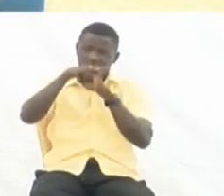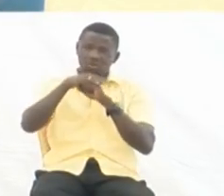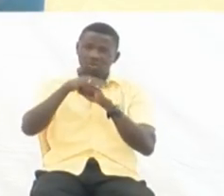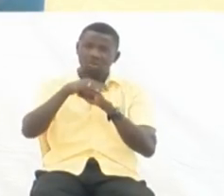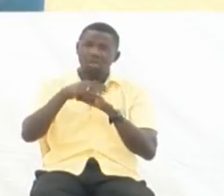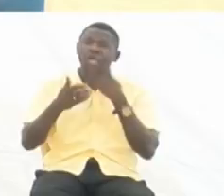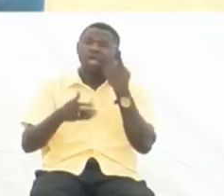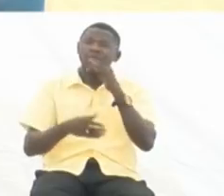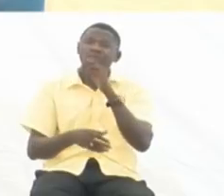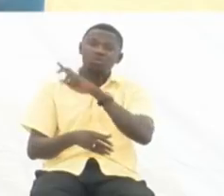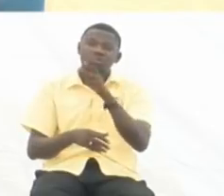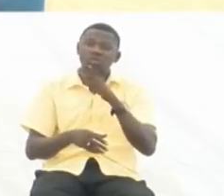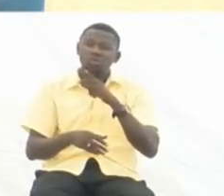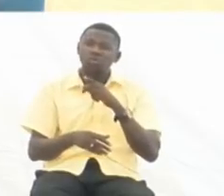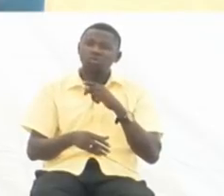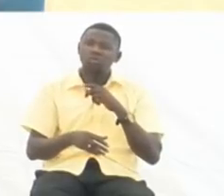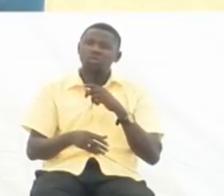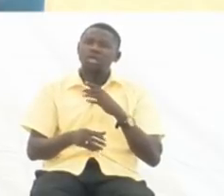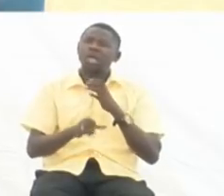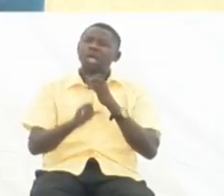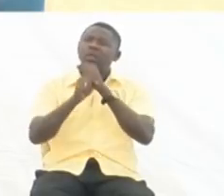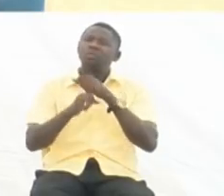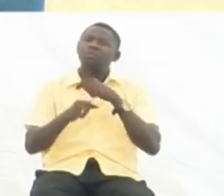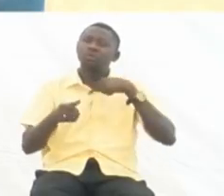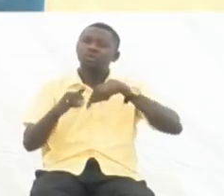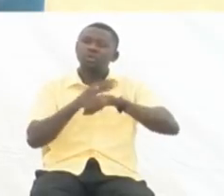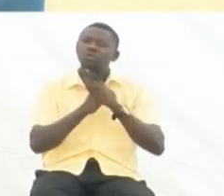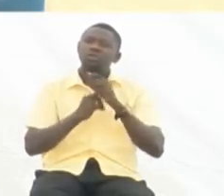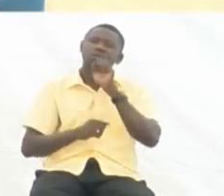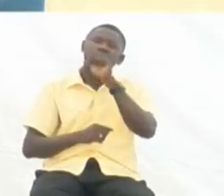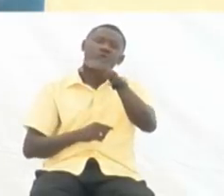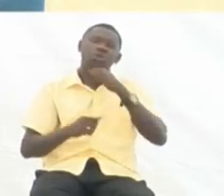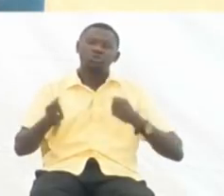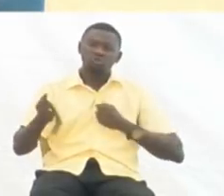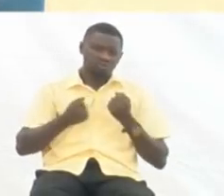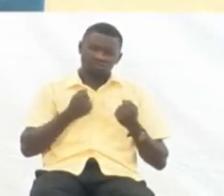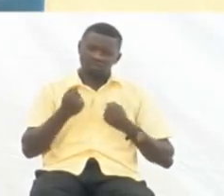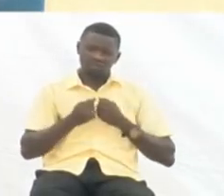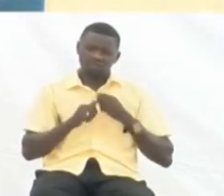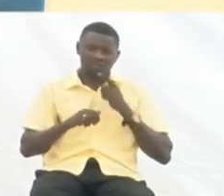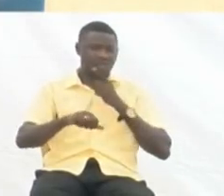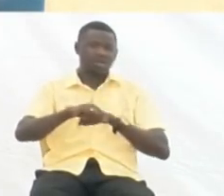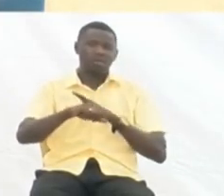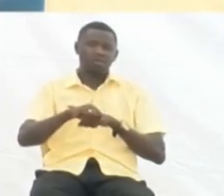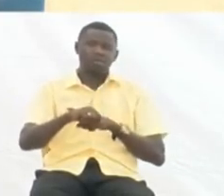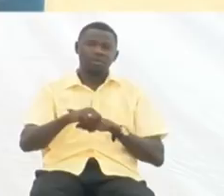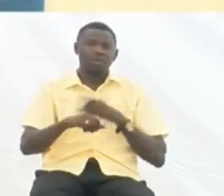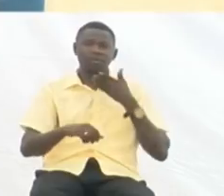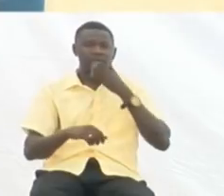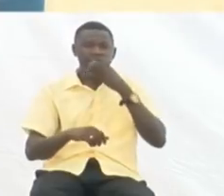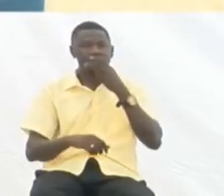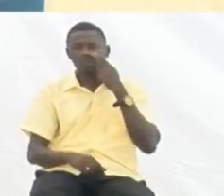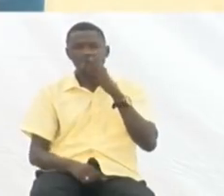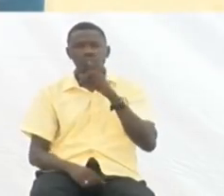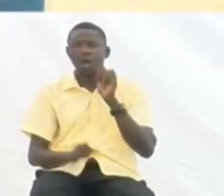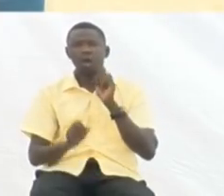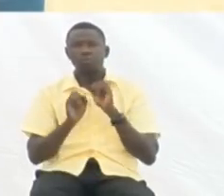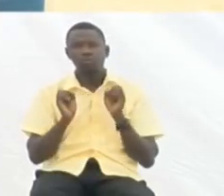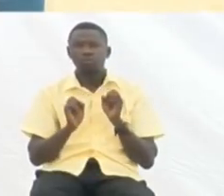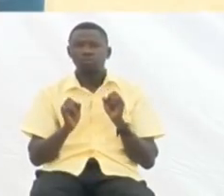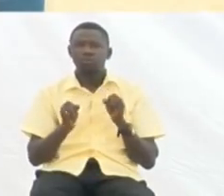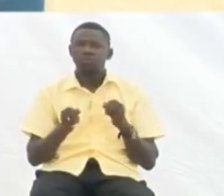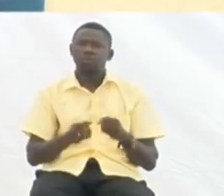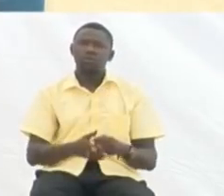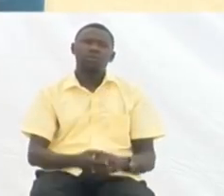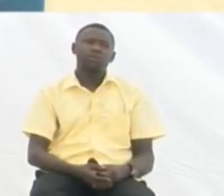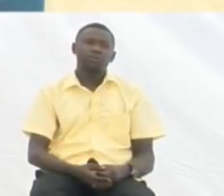toro amanne ijibe akan. The party that you are supporting, if the leader does not feel the pain